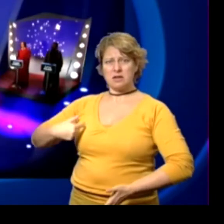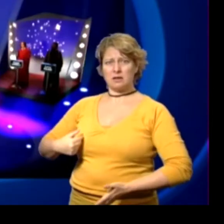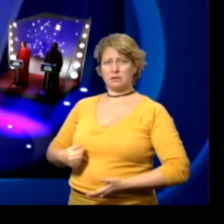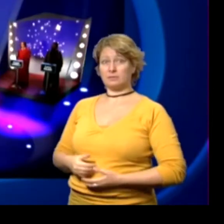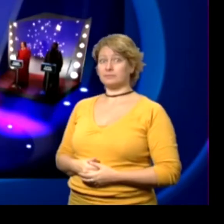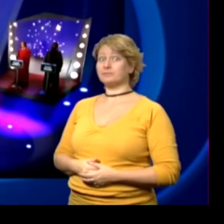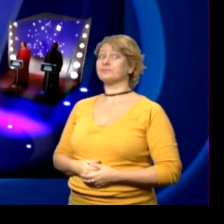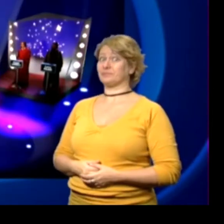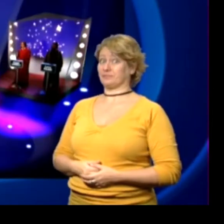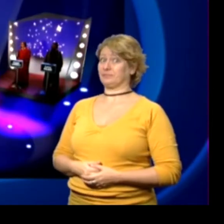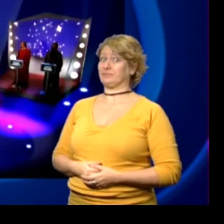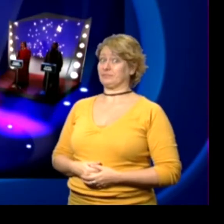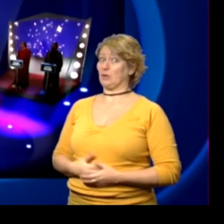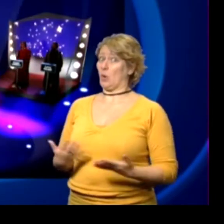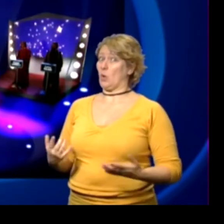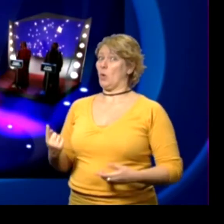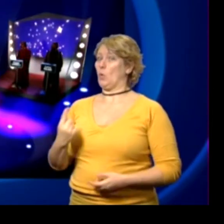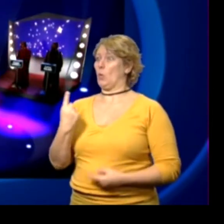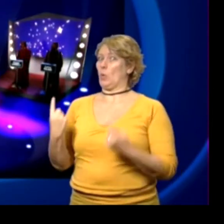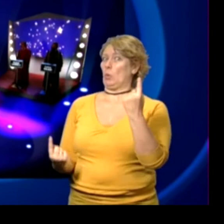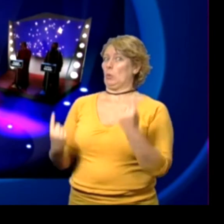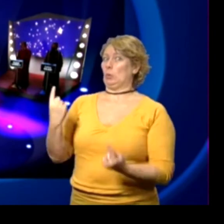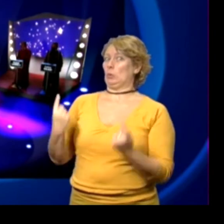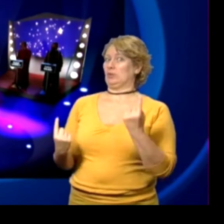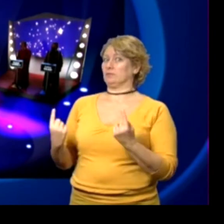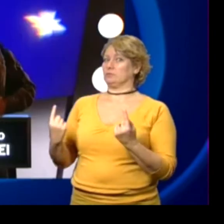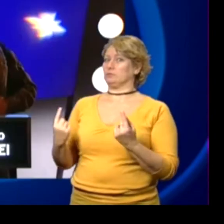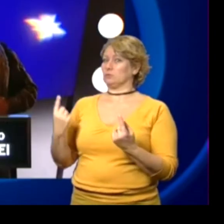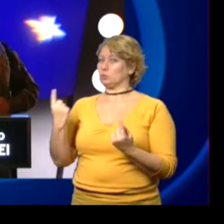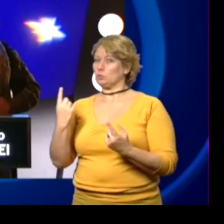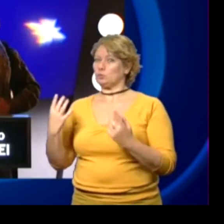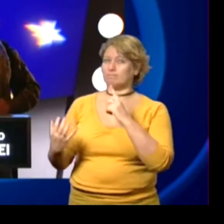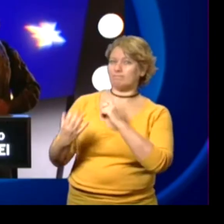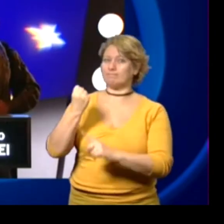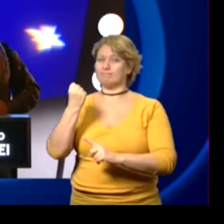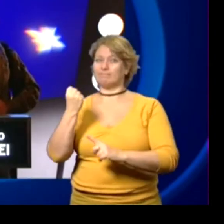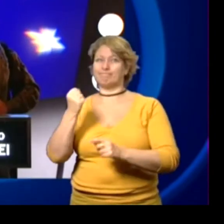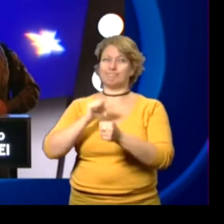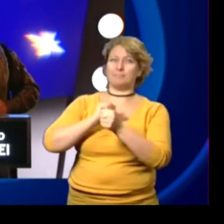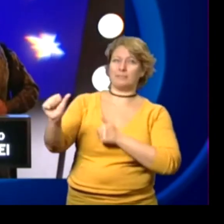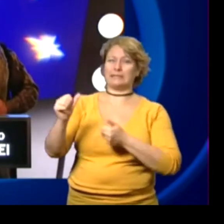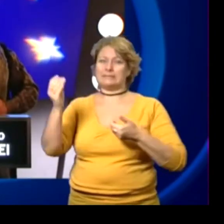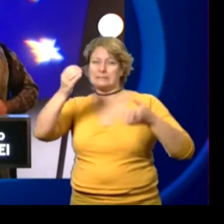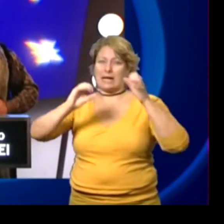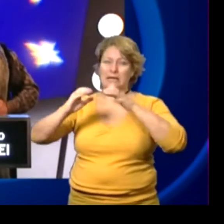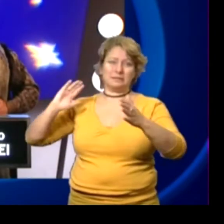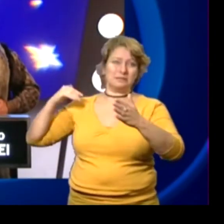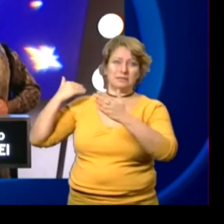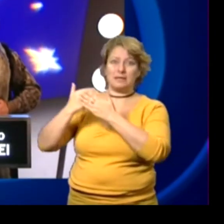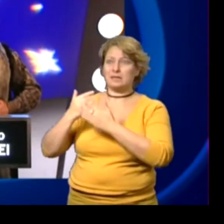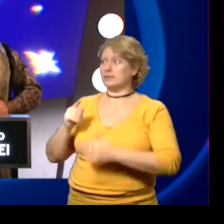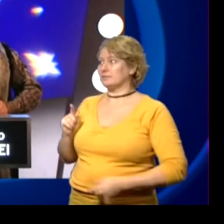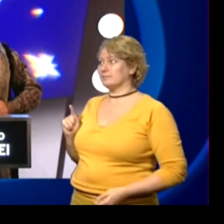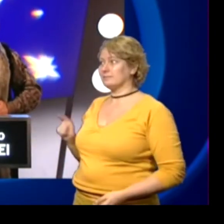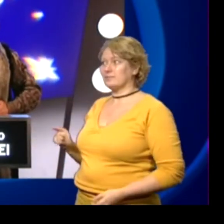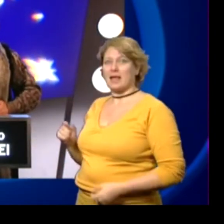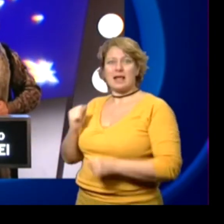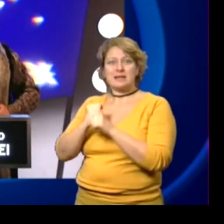And it's time to meet our next contender for the greatest scientist that ever lived, Galileo